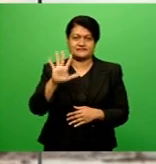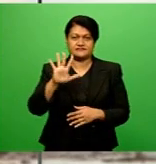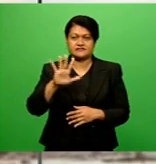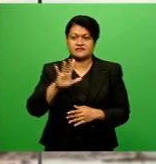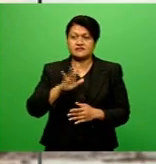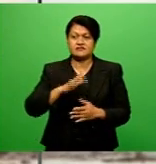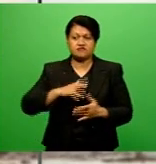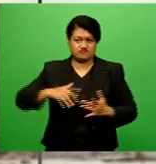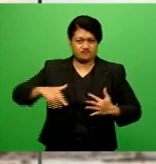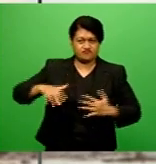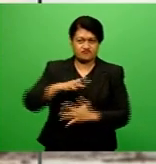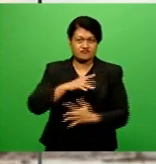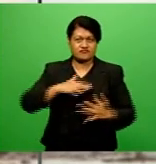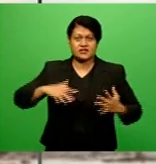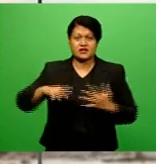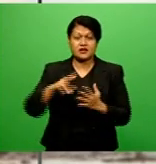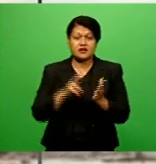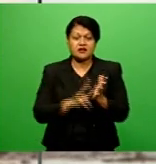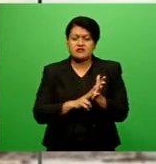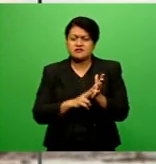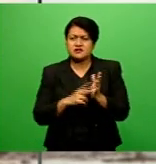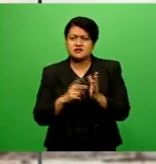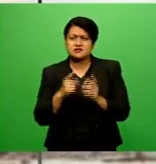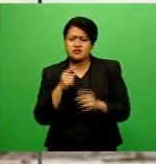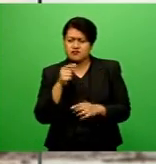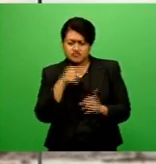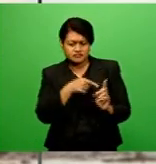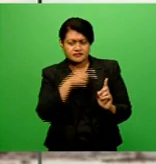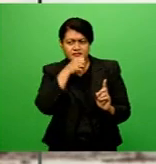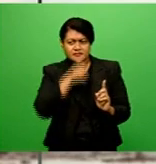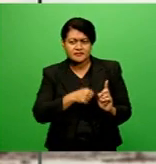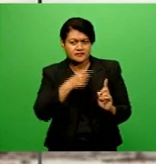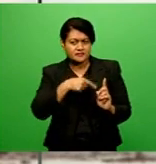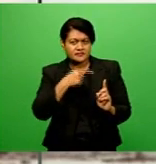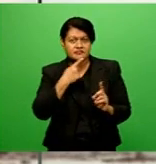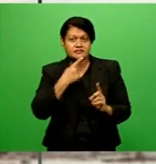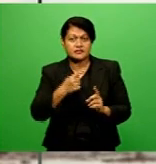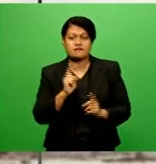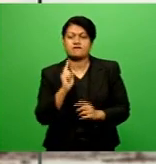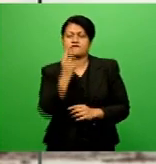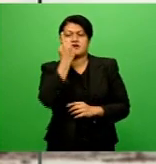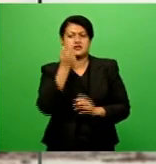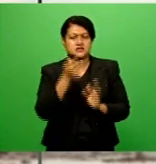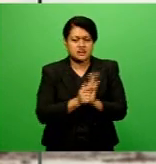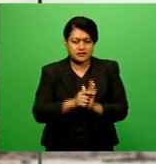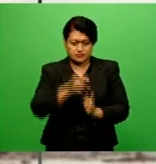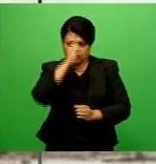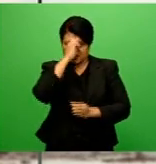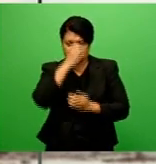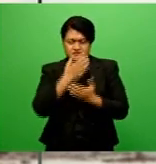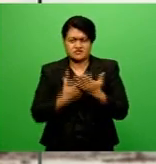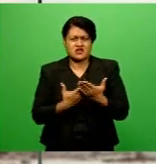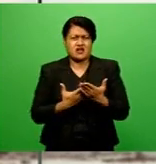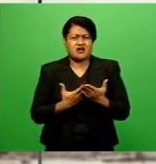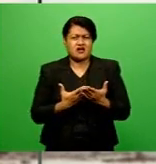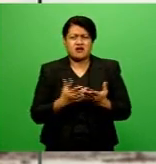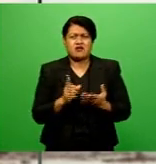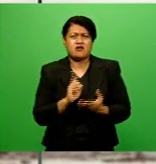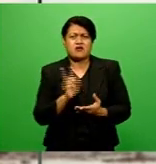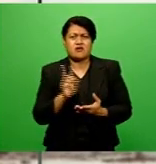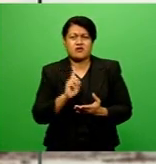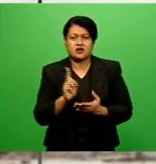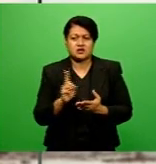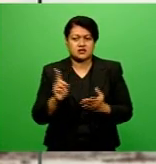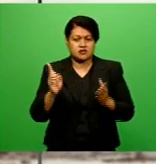Villager Semisi Nangiso says that was the first time for them to experience a tropical cyclone of that magnitude, damaging